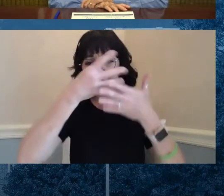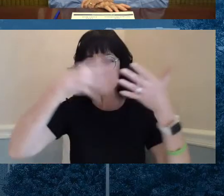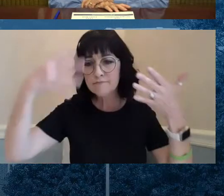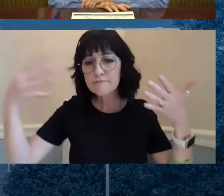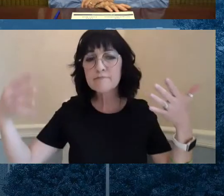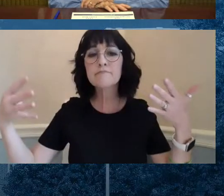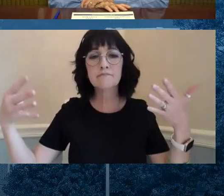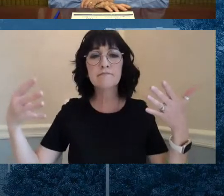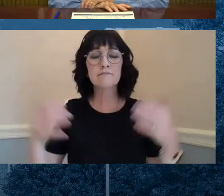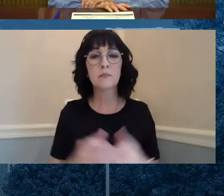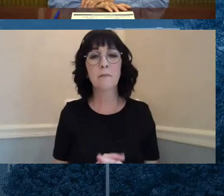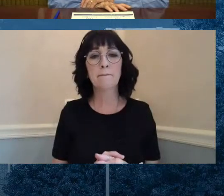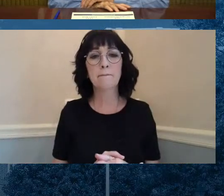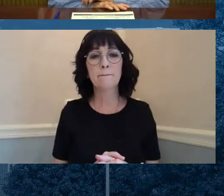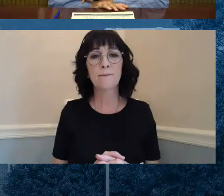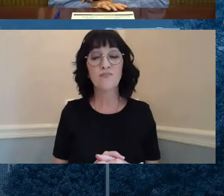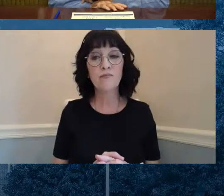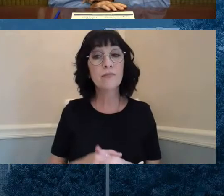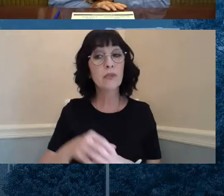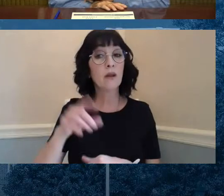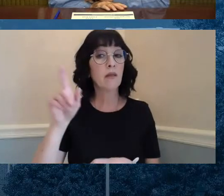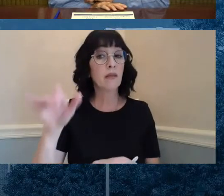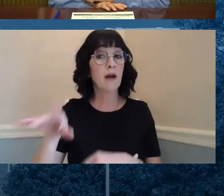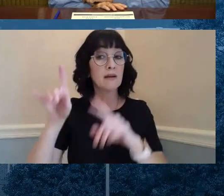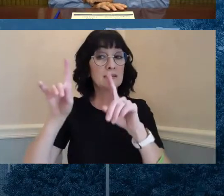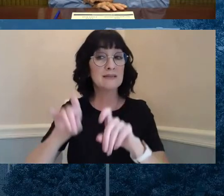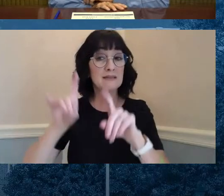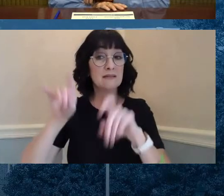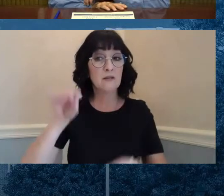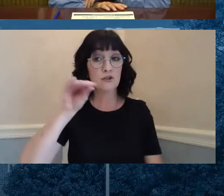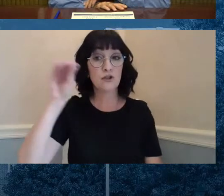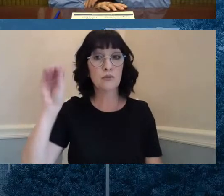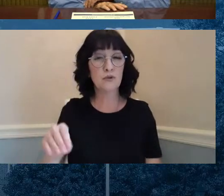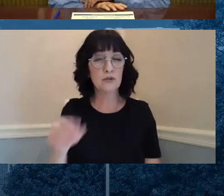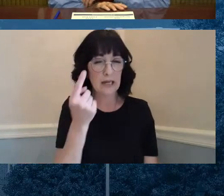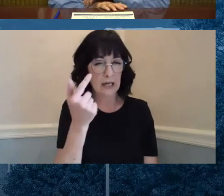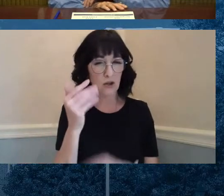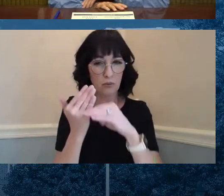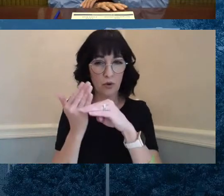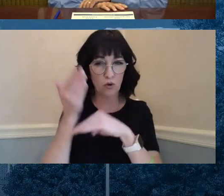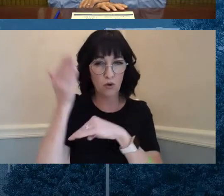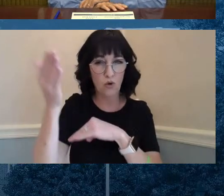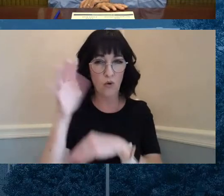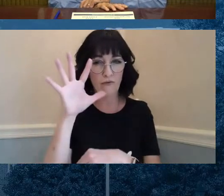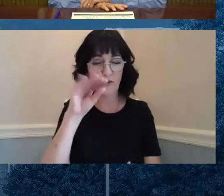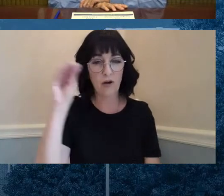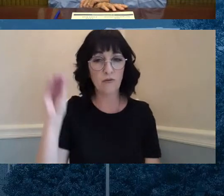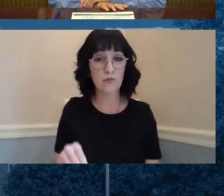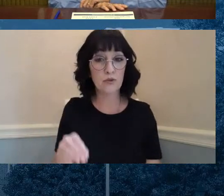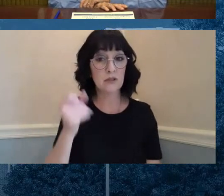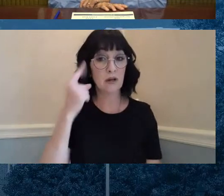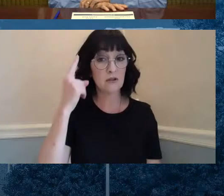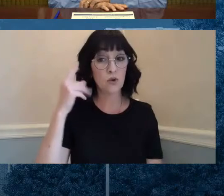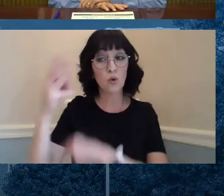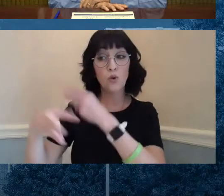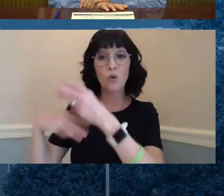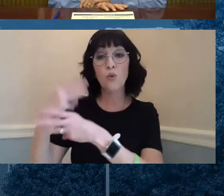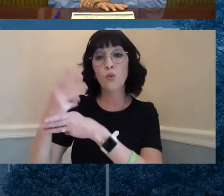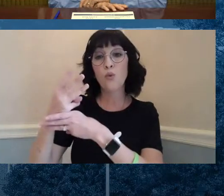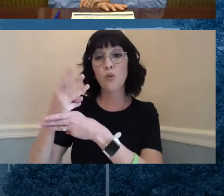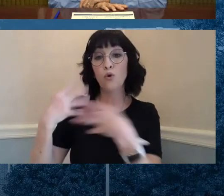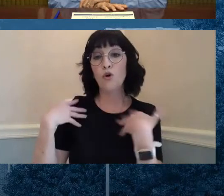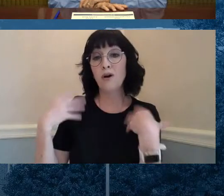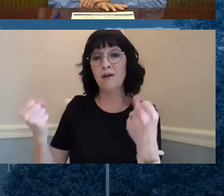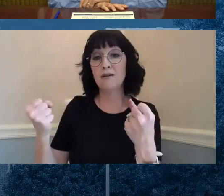hospitalizations. Our positive testing rate is just a little bit over 5%. The World Health Organization target is to be under 5%. We